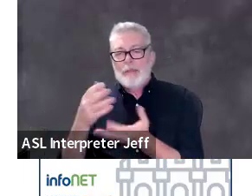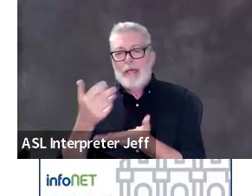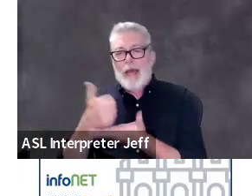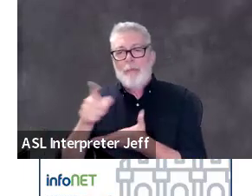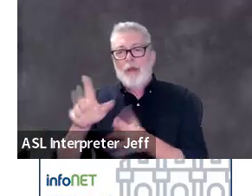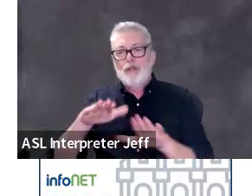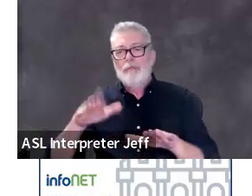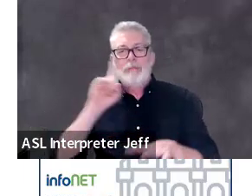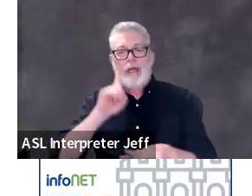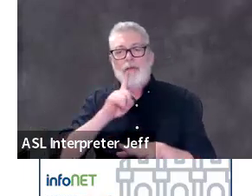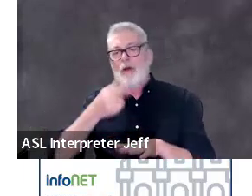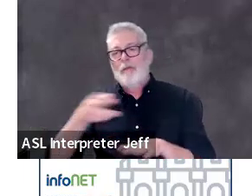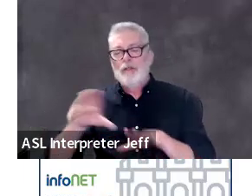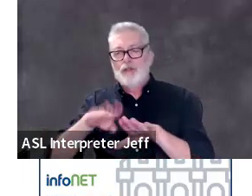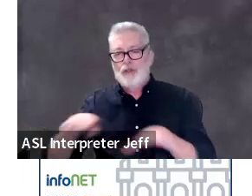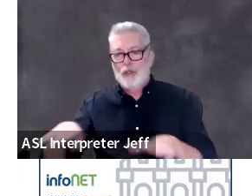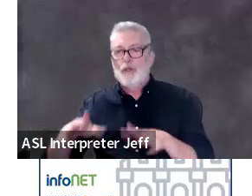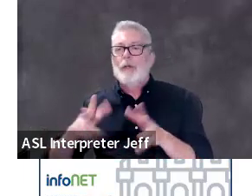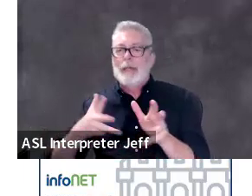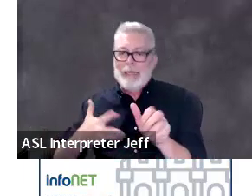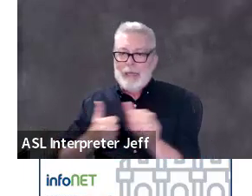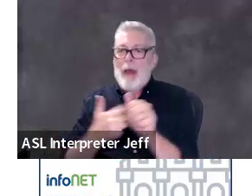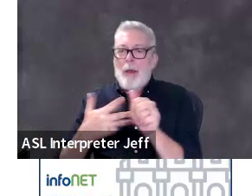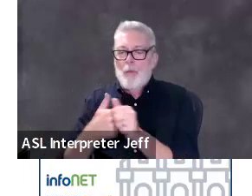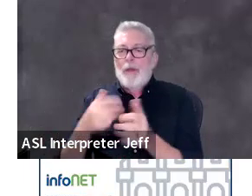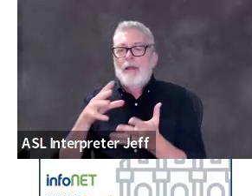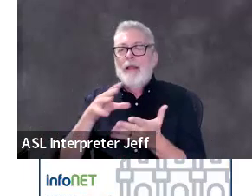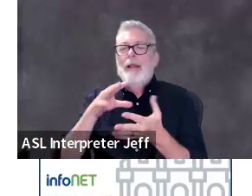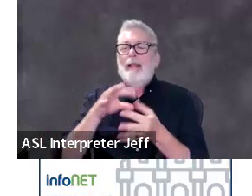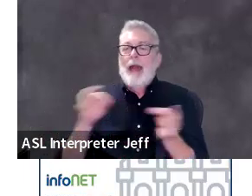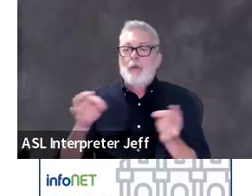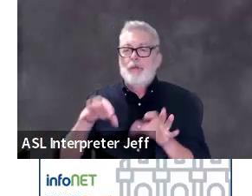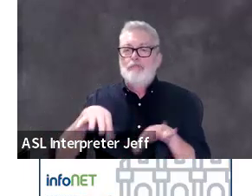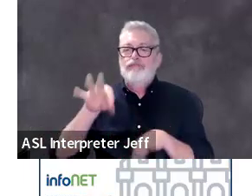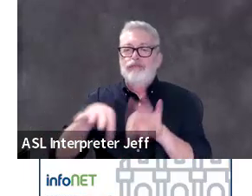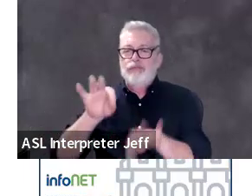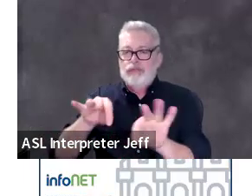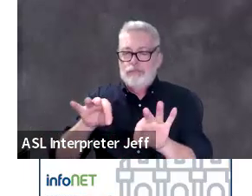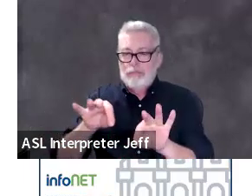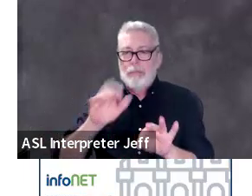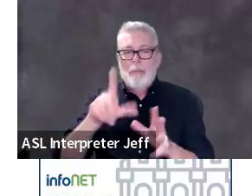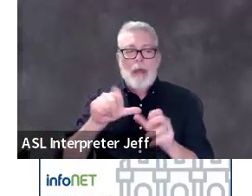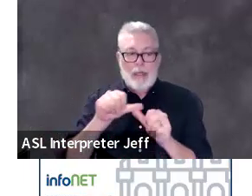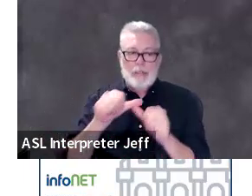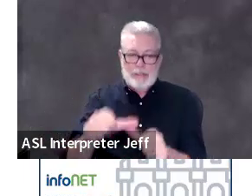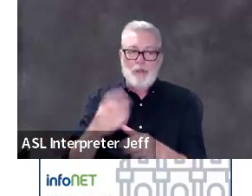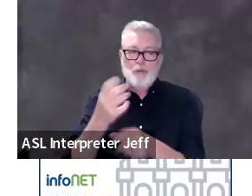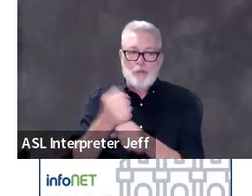track and make sure they're staying on track during school as well. So that continued to be funded.